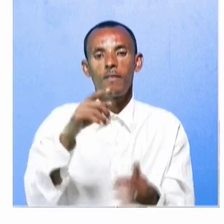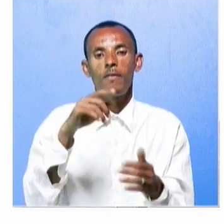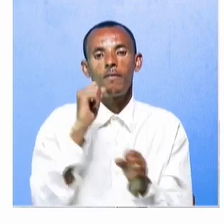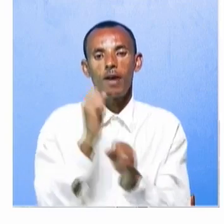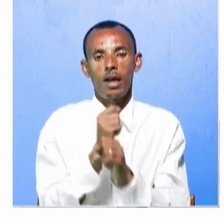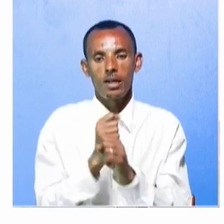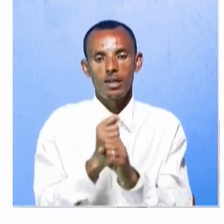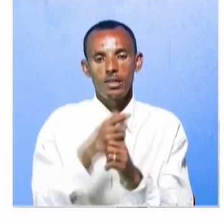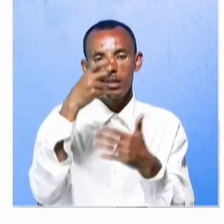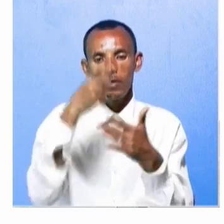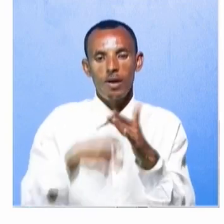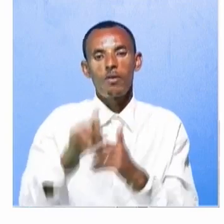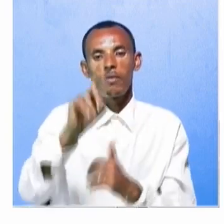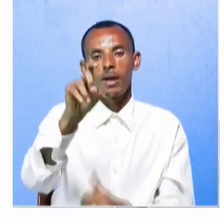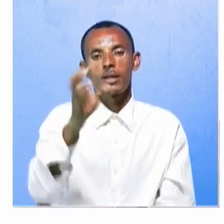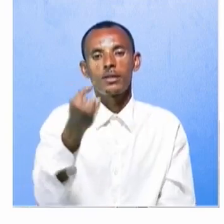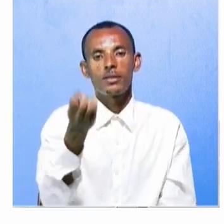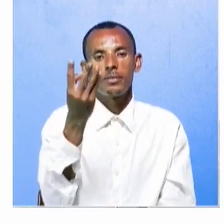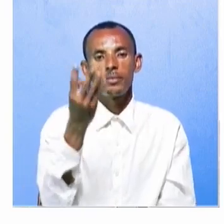value of